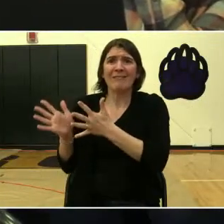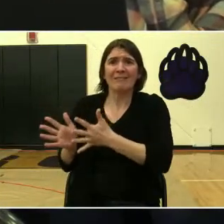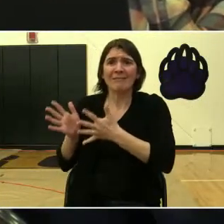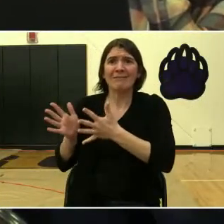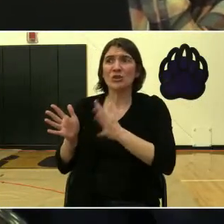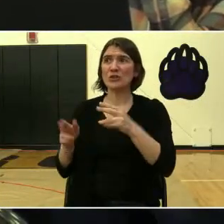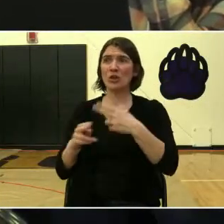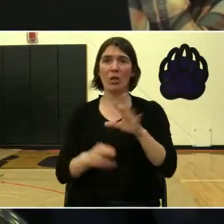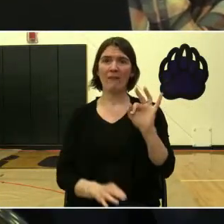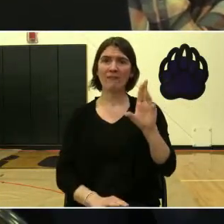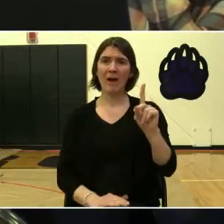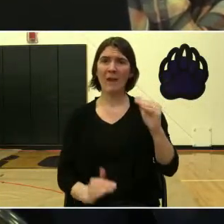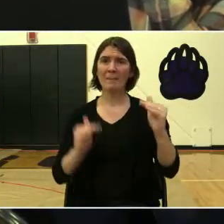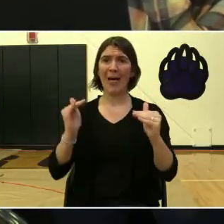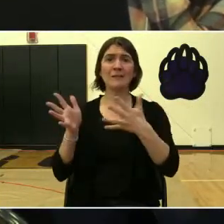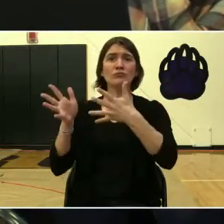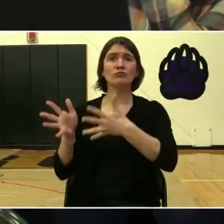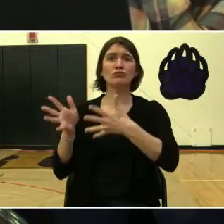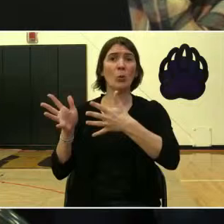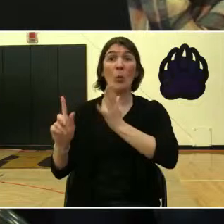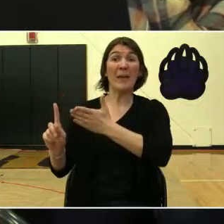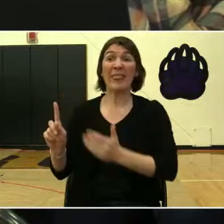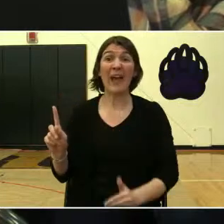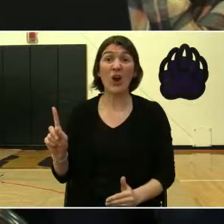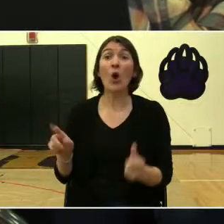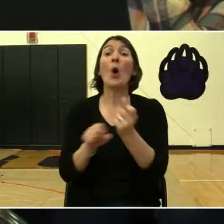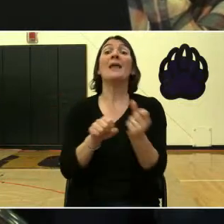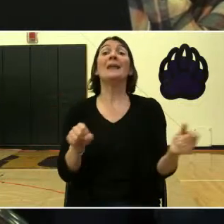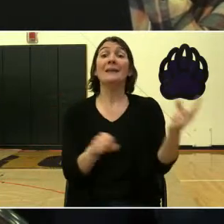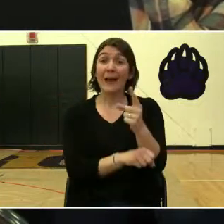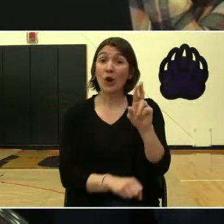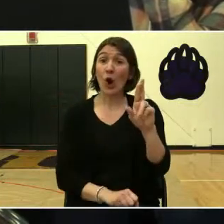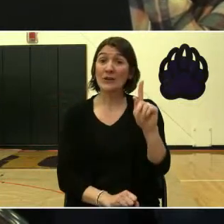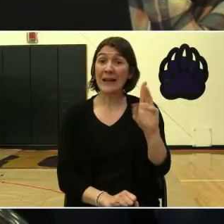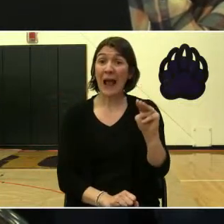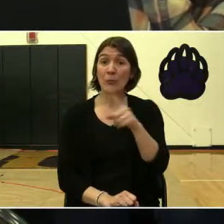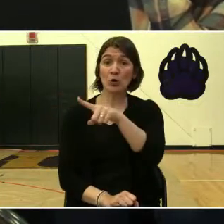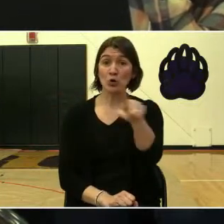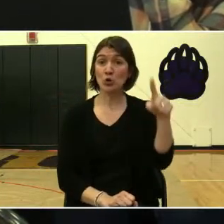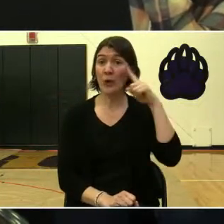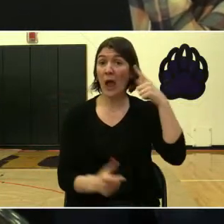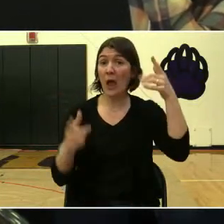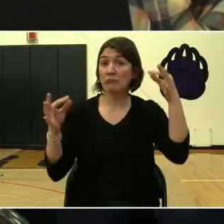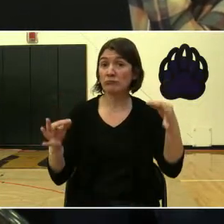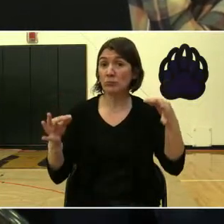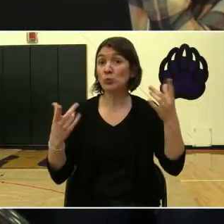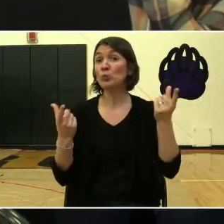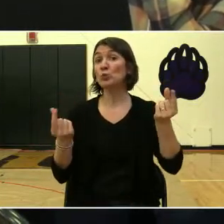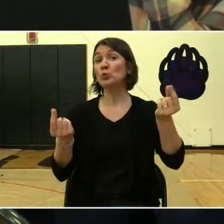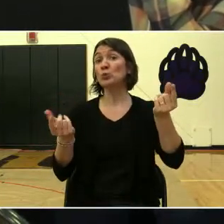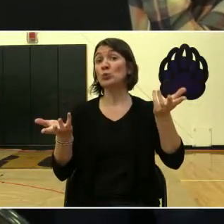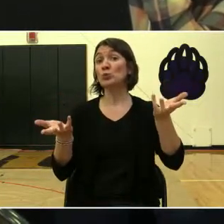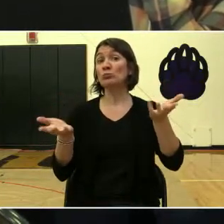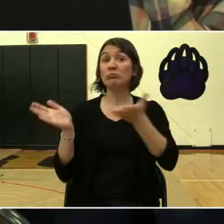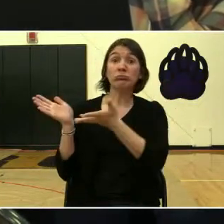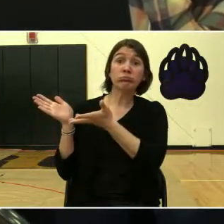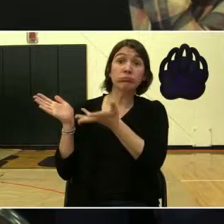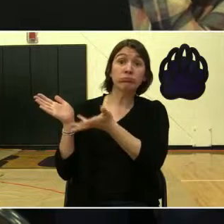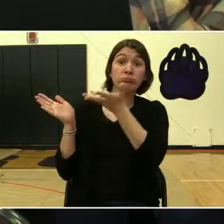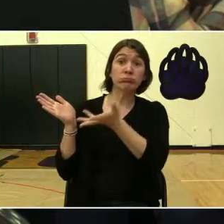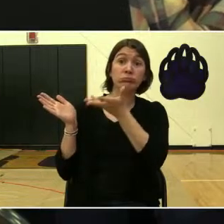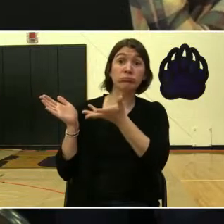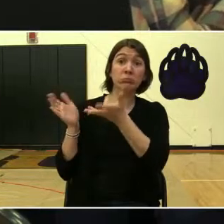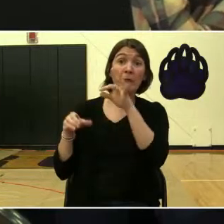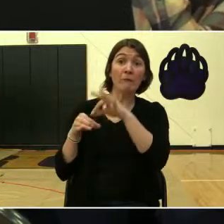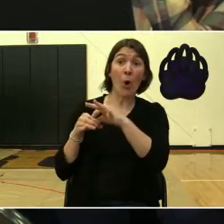fund balance and then at next year's representative town meeting uh that fund balance is then